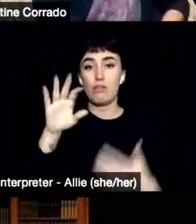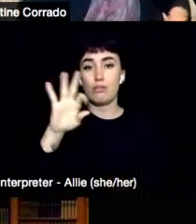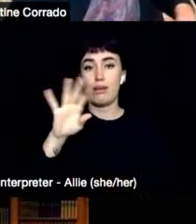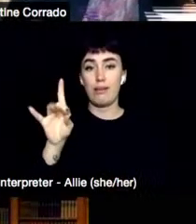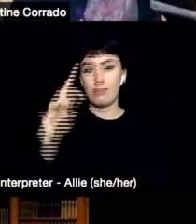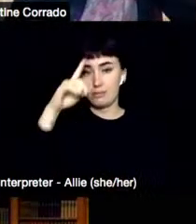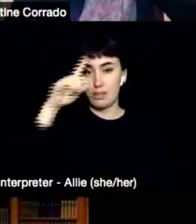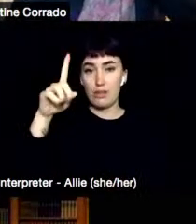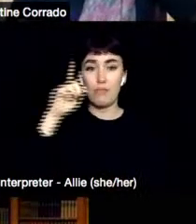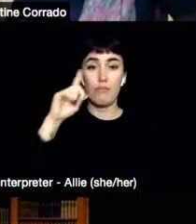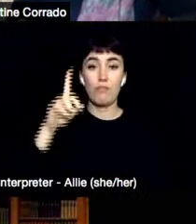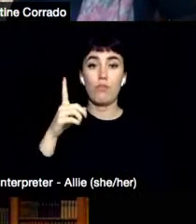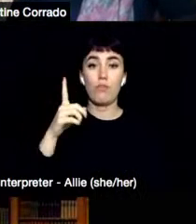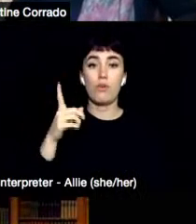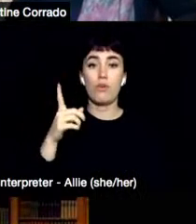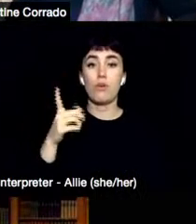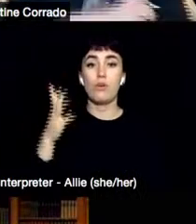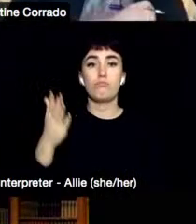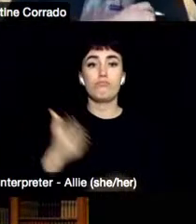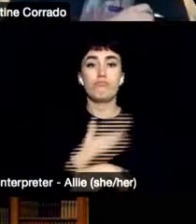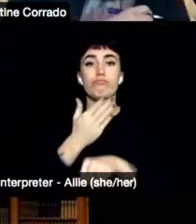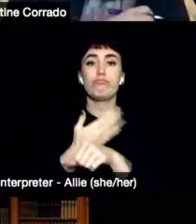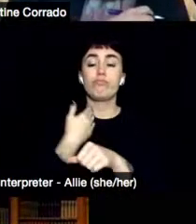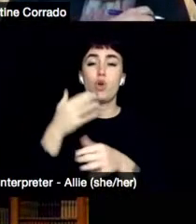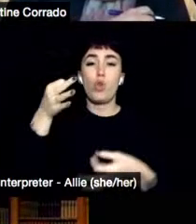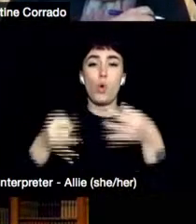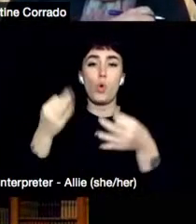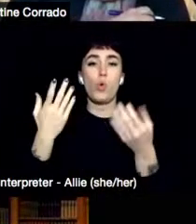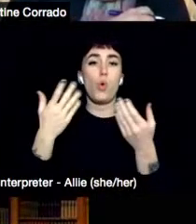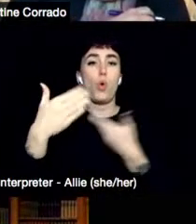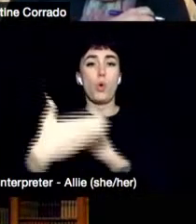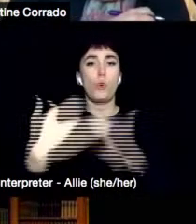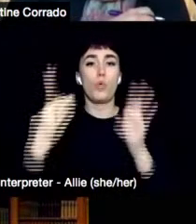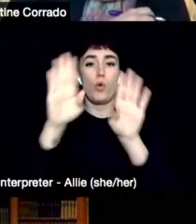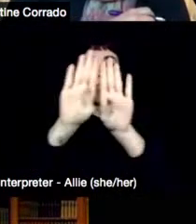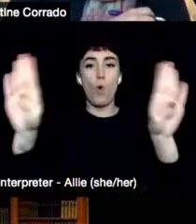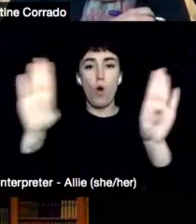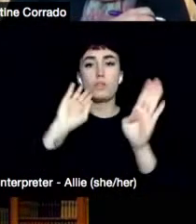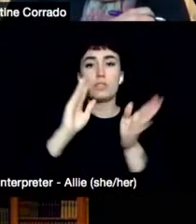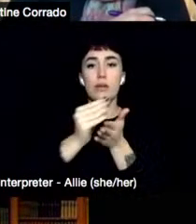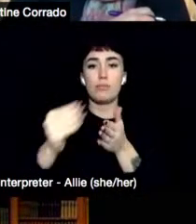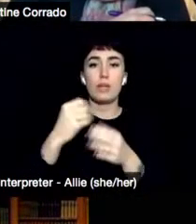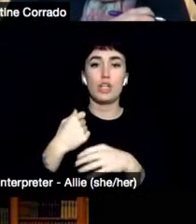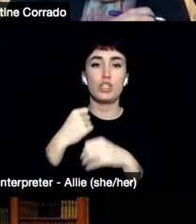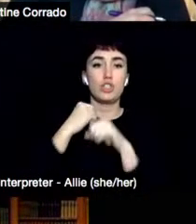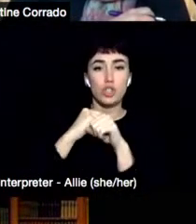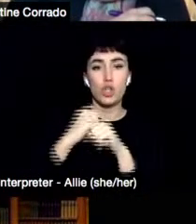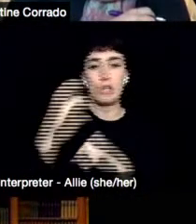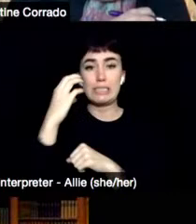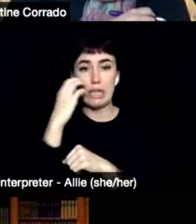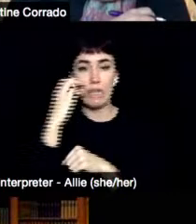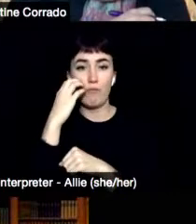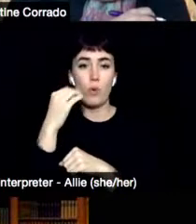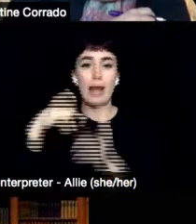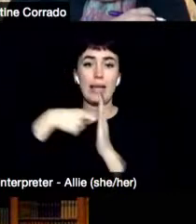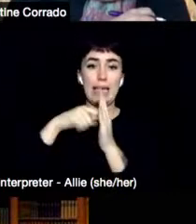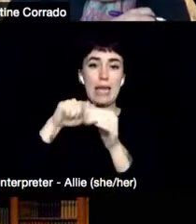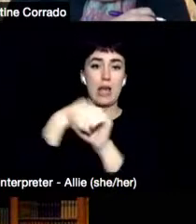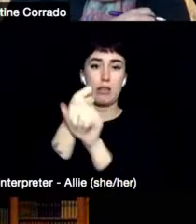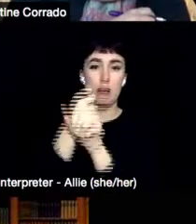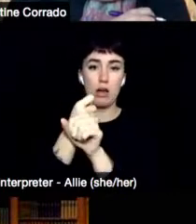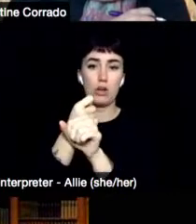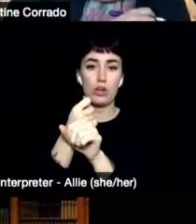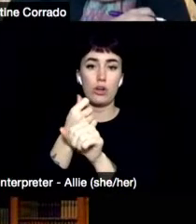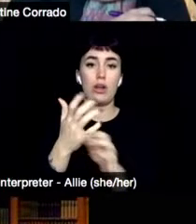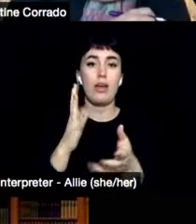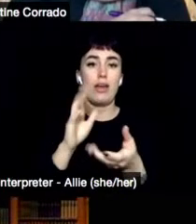$11,210.98 to refurbish courtroom walls and purchase a secured cell phone and key locker and amend the 2022